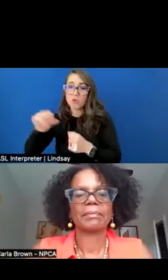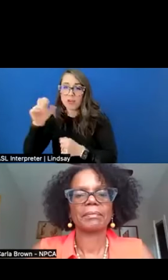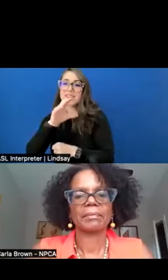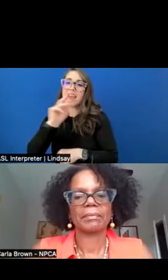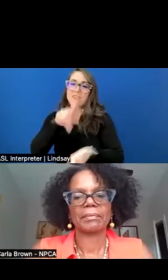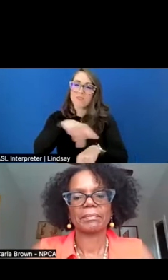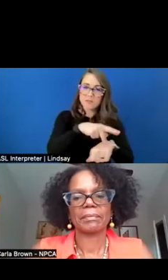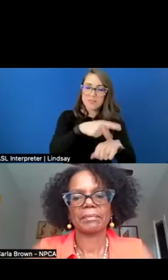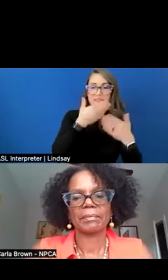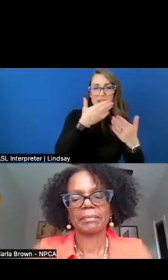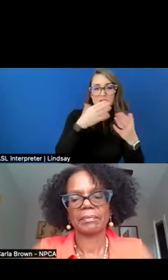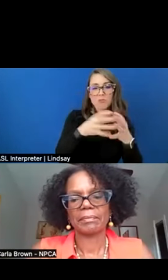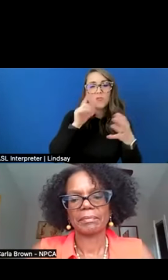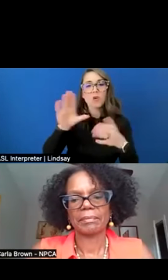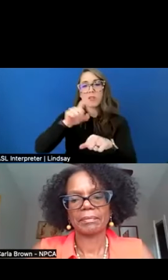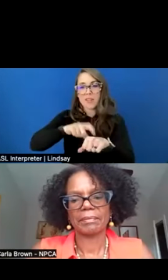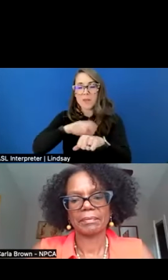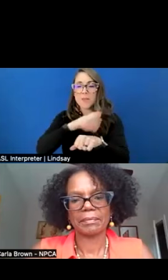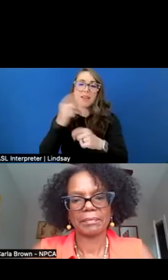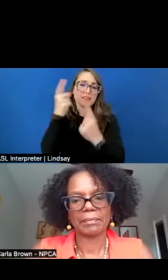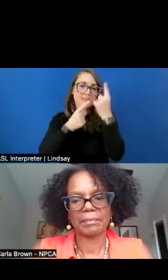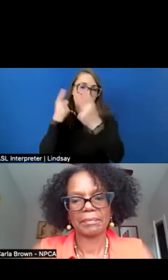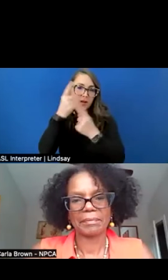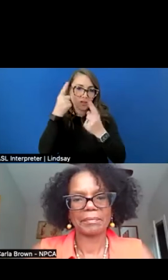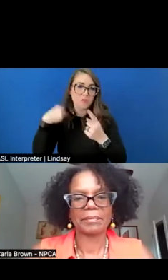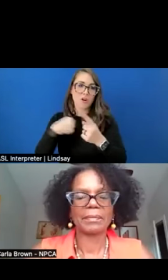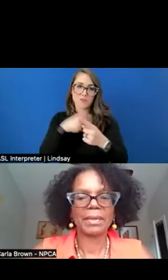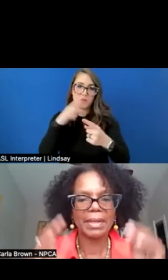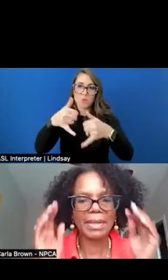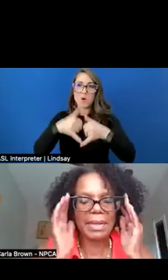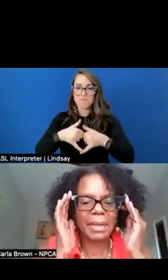Loret Miller Ruppe Award for Outstanding Community Service. Maraming salamat.